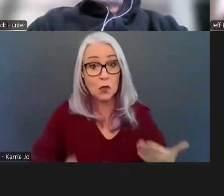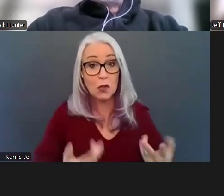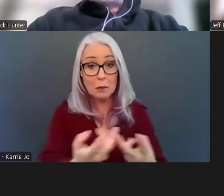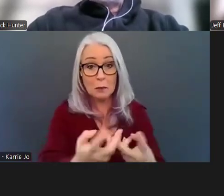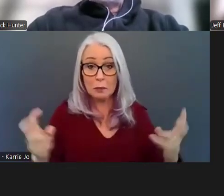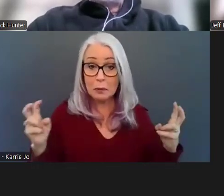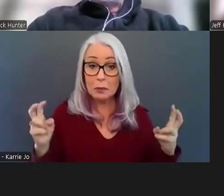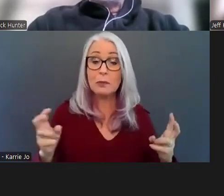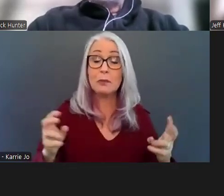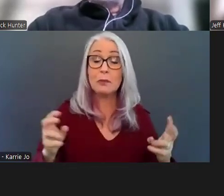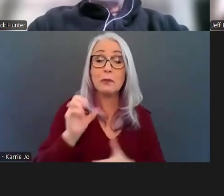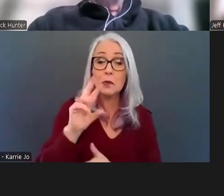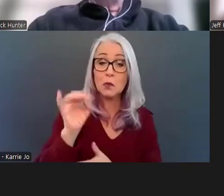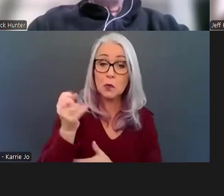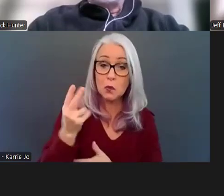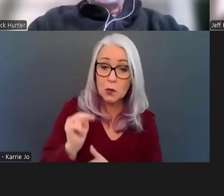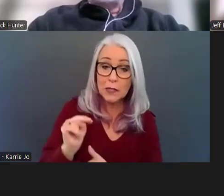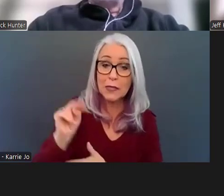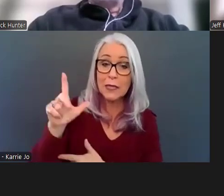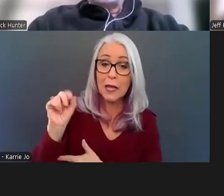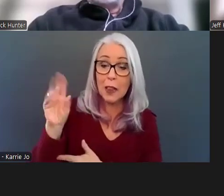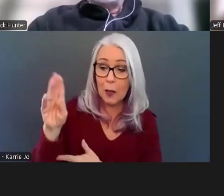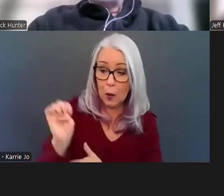Susan Loeb,